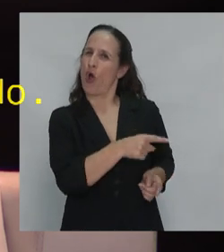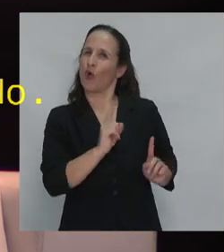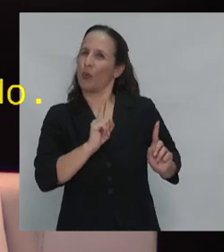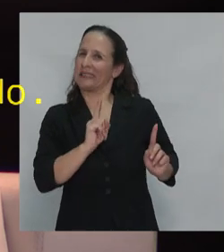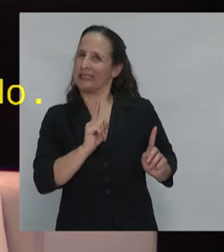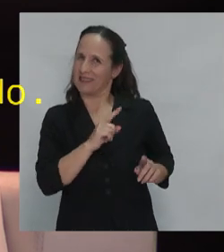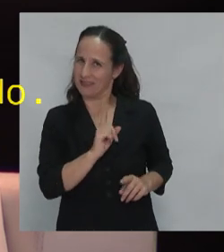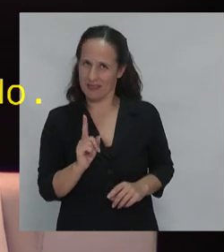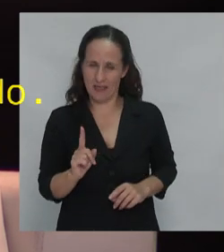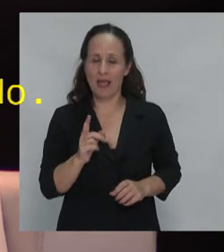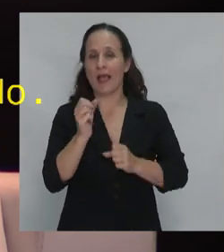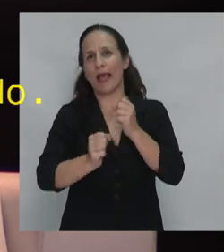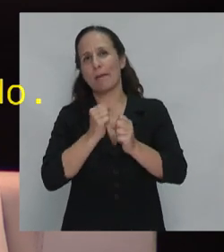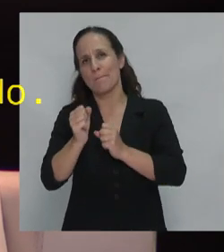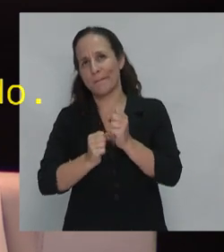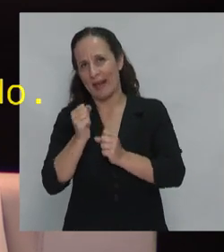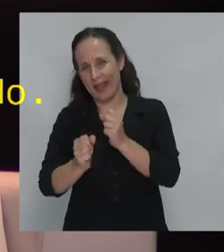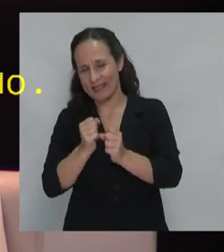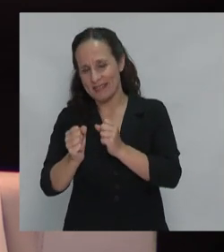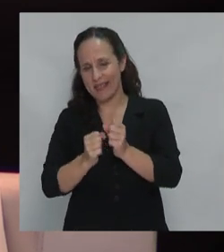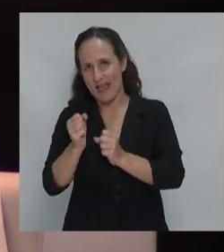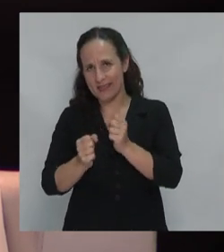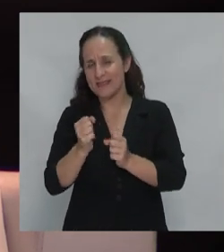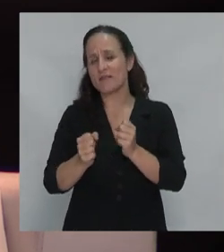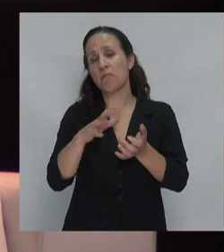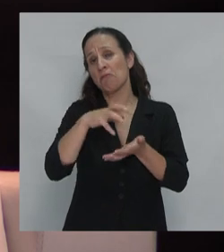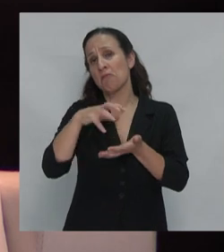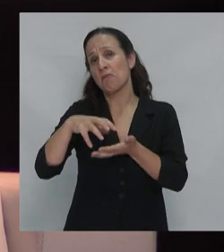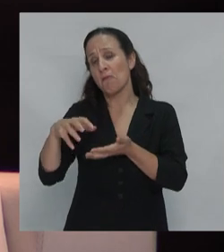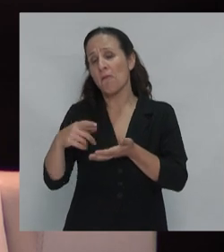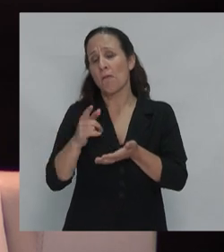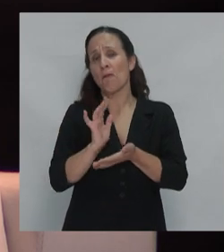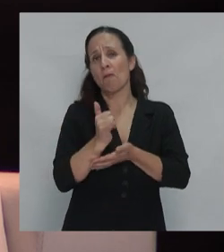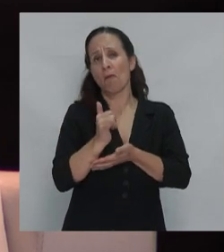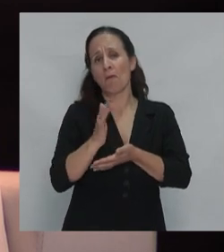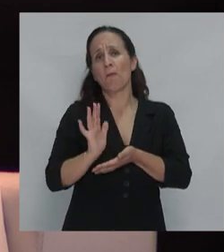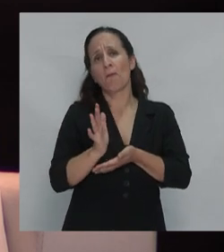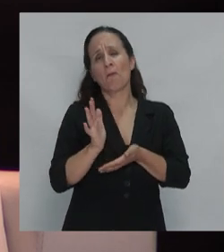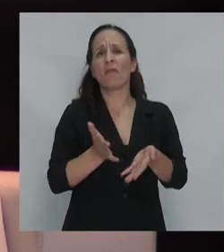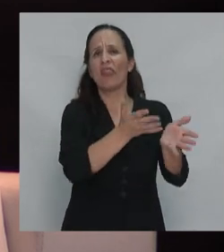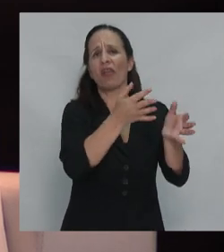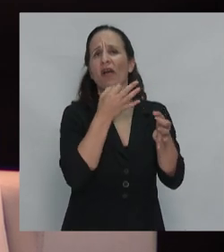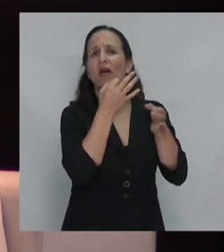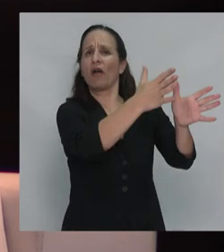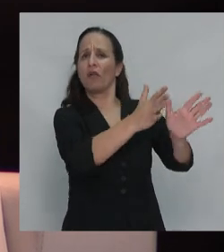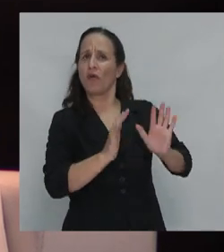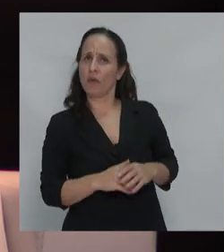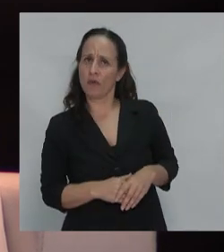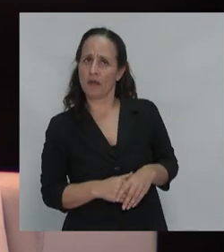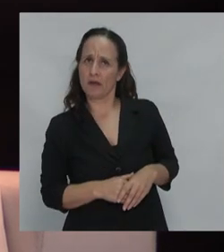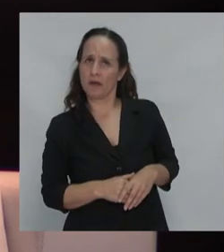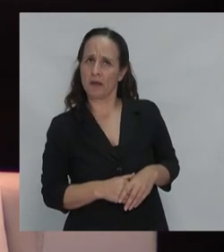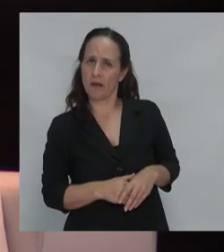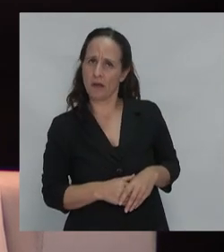Companies have been allowed a free ride. The rich don't only use their